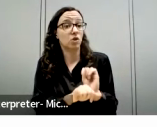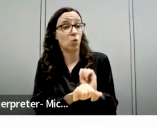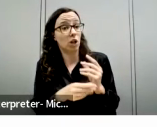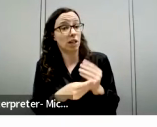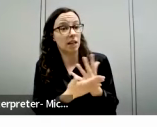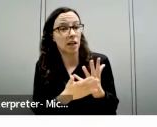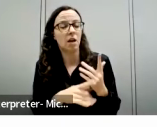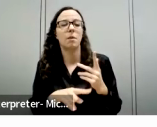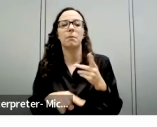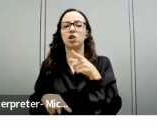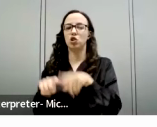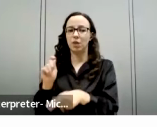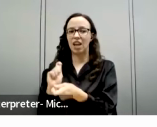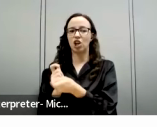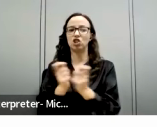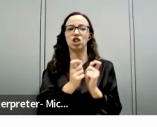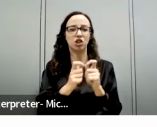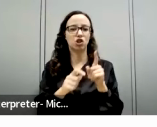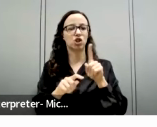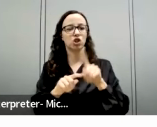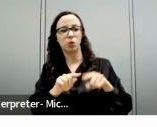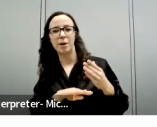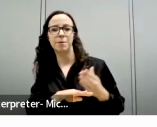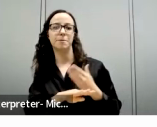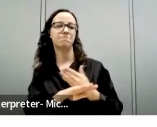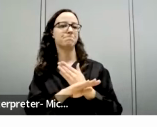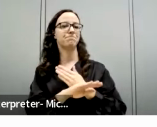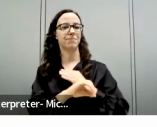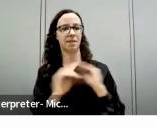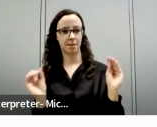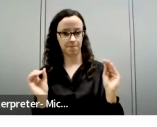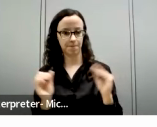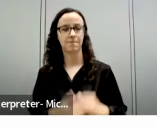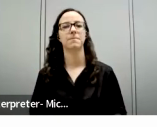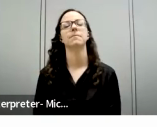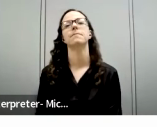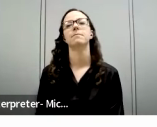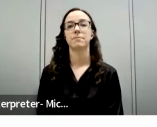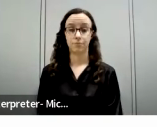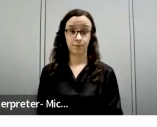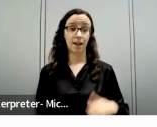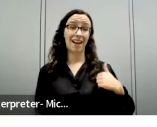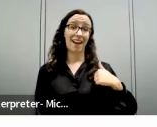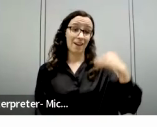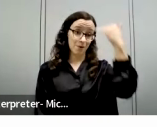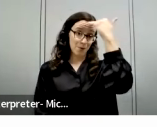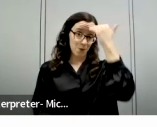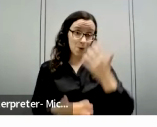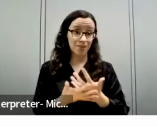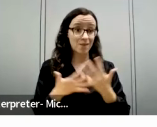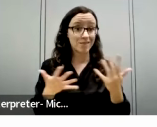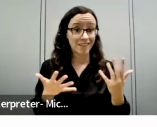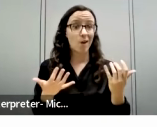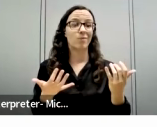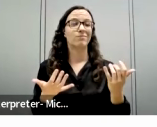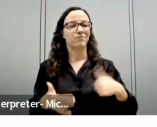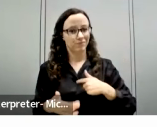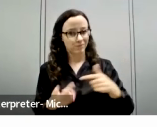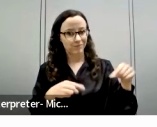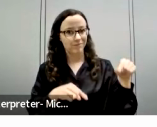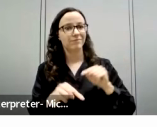can't adapt or remix these works. All right. I know that's a lot. We'll kind of go back to some of these,